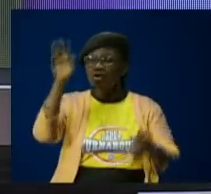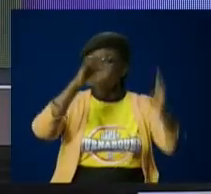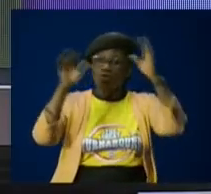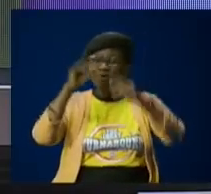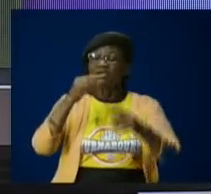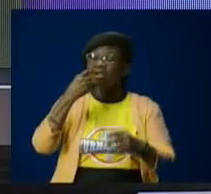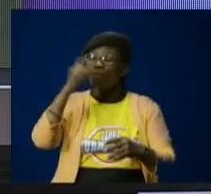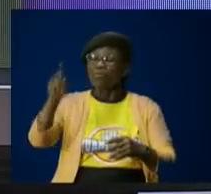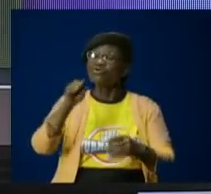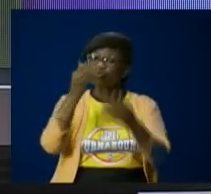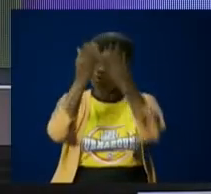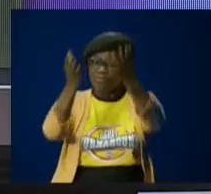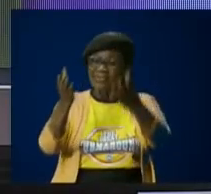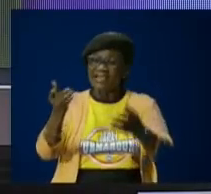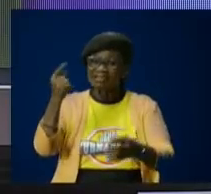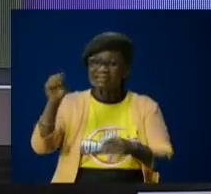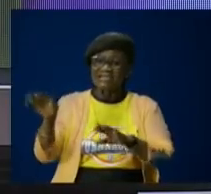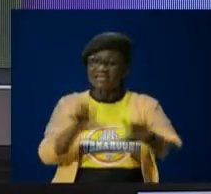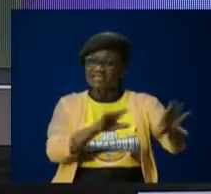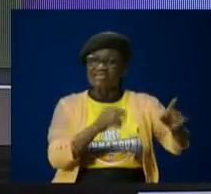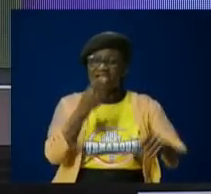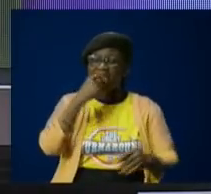the sea must obey.